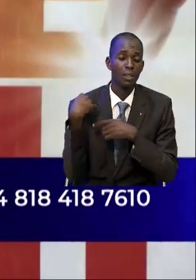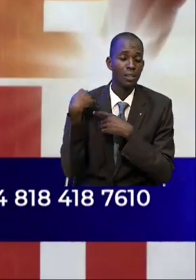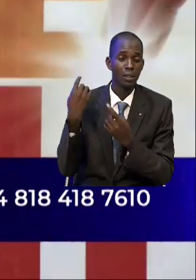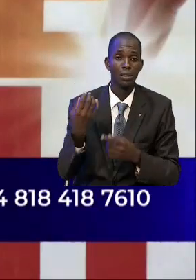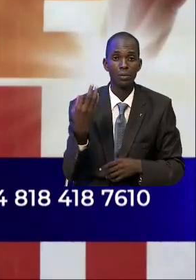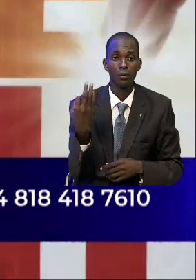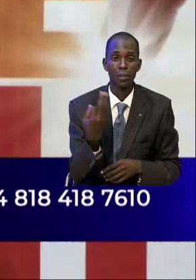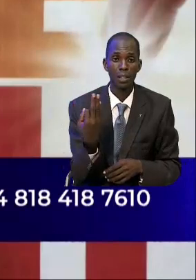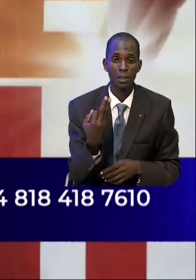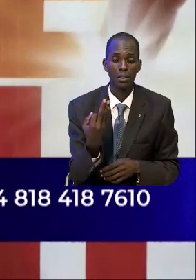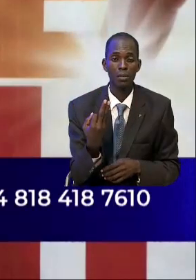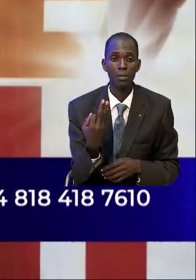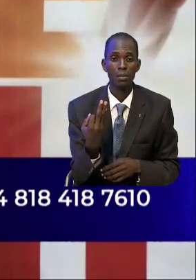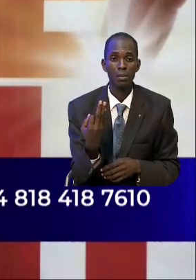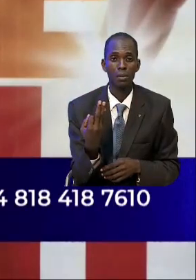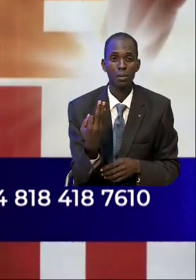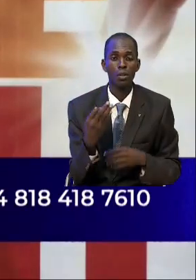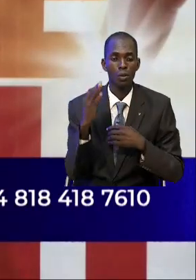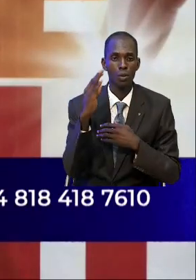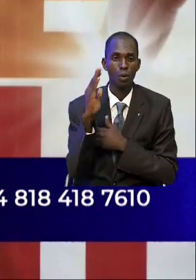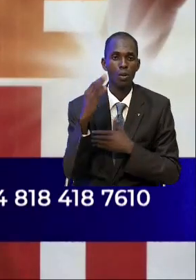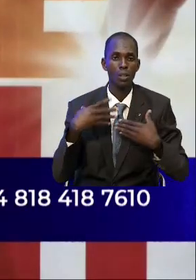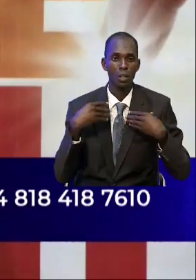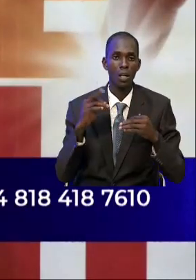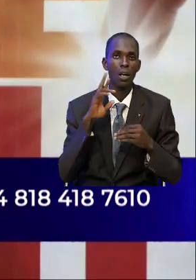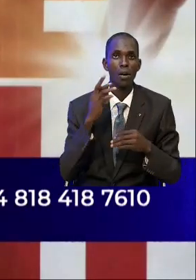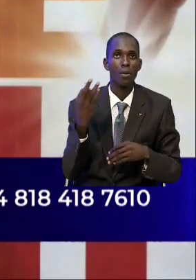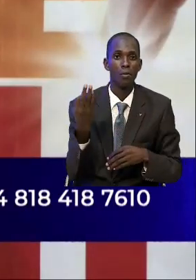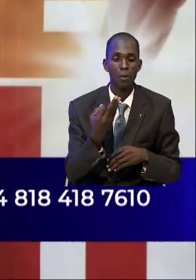But since I came here on Friday, God healed me.